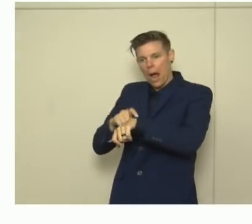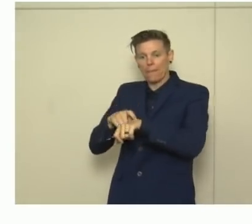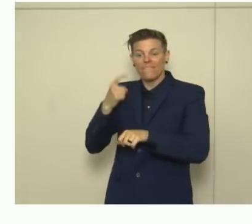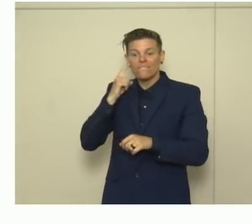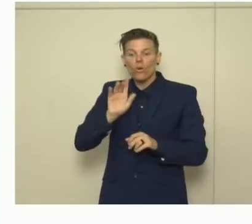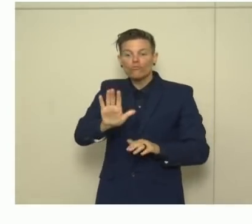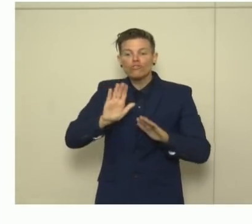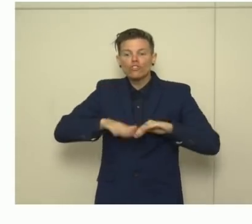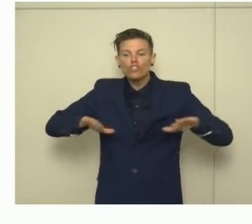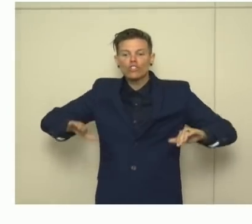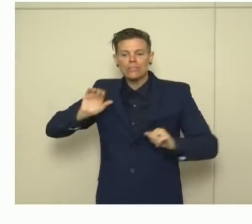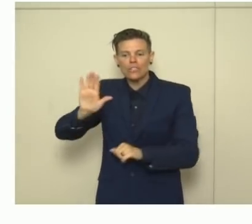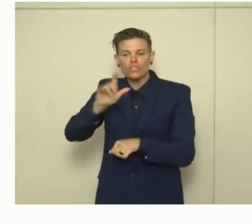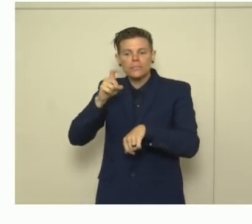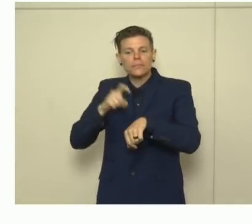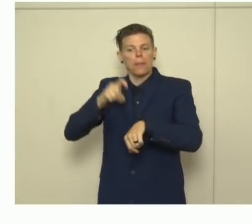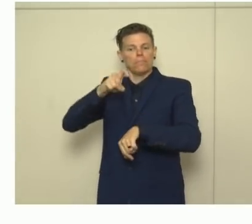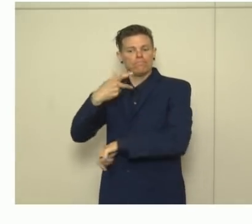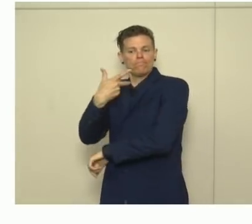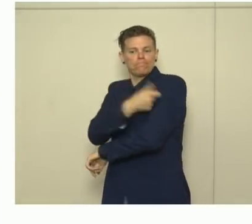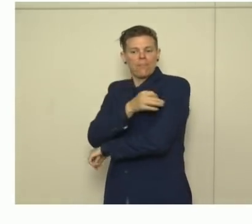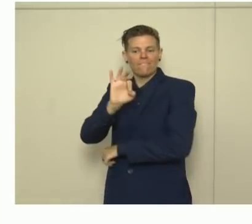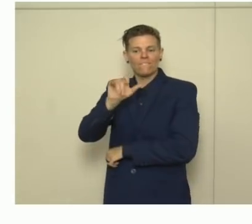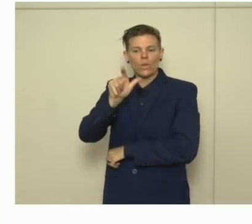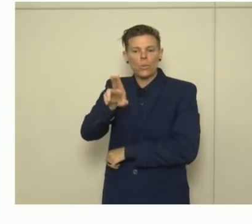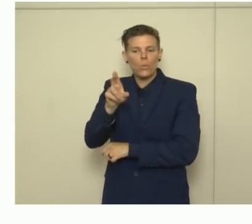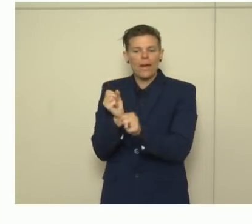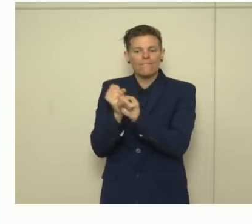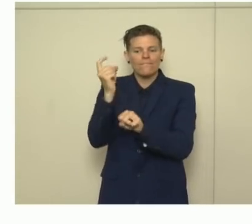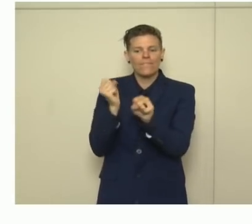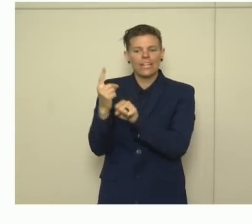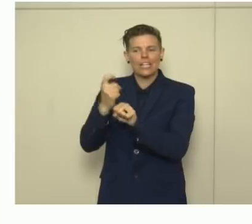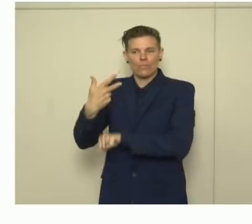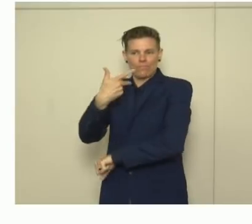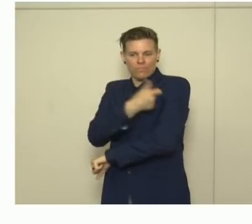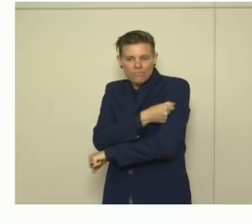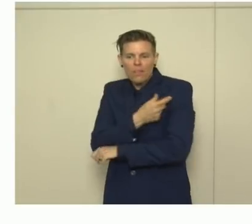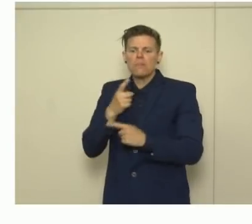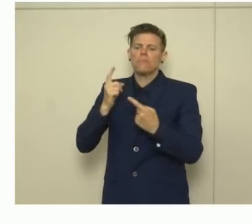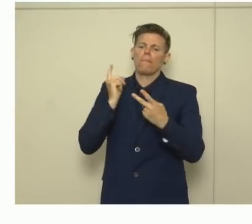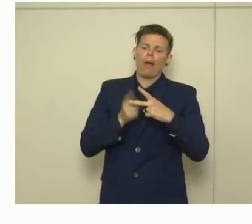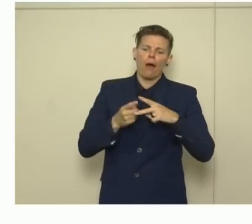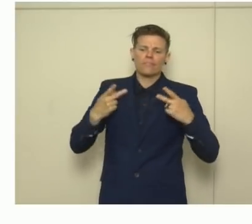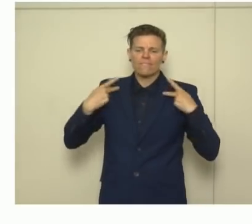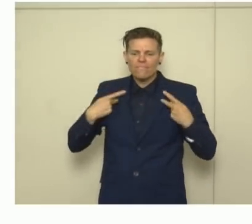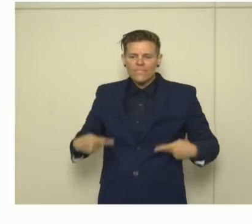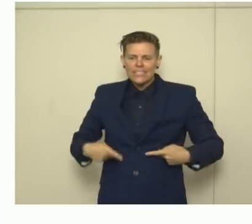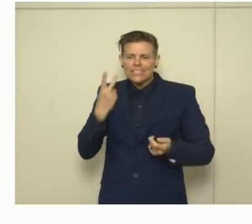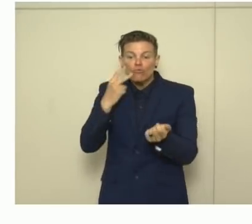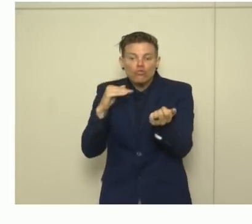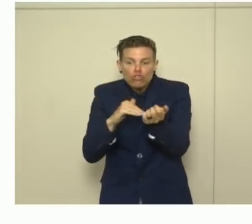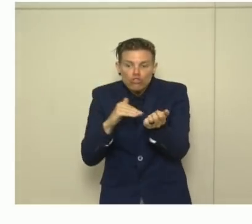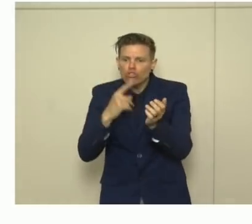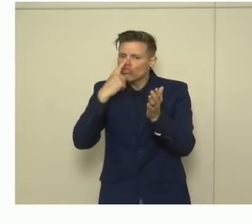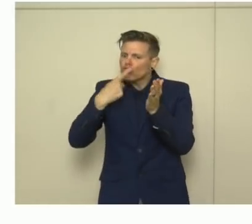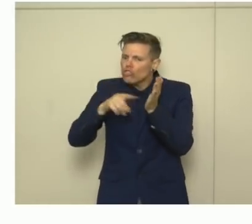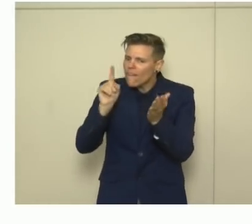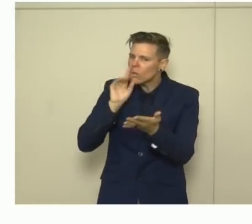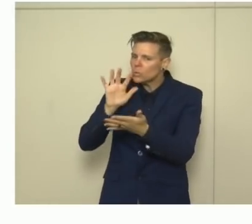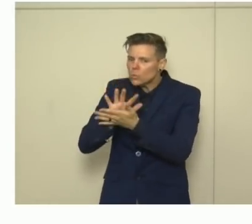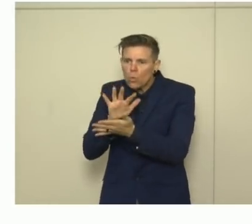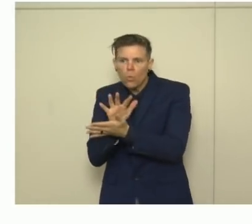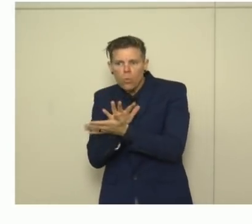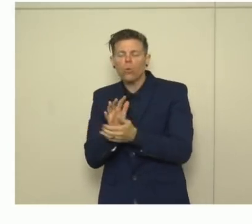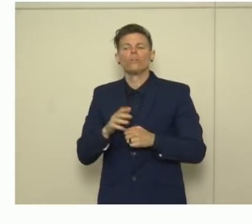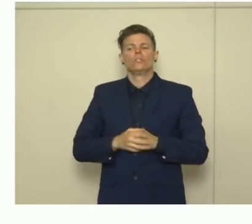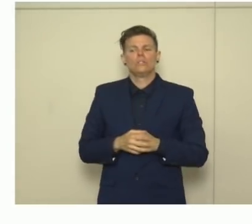school today. Get those appointments, get those kids those physicals, get them their immunizations for school. Flu shots, aiming